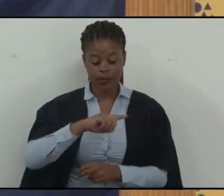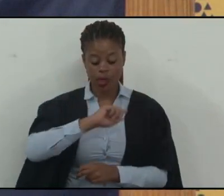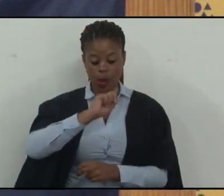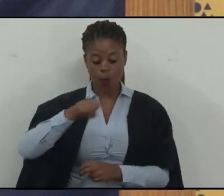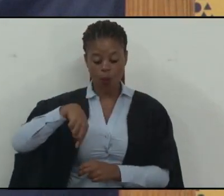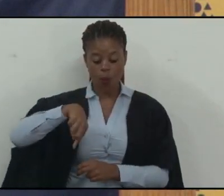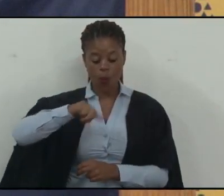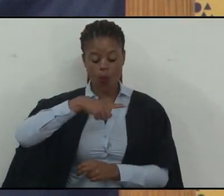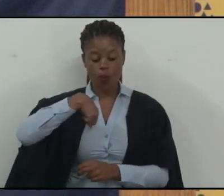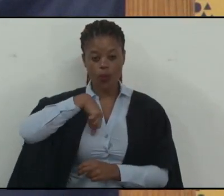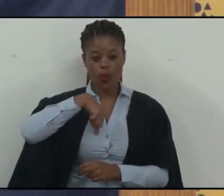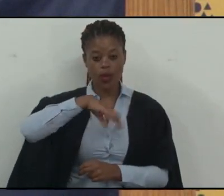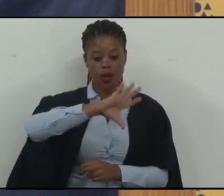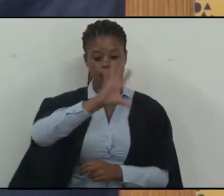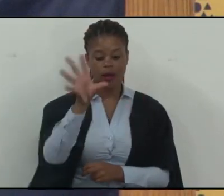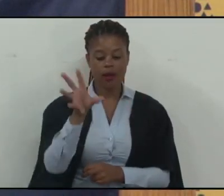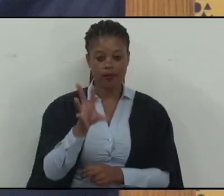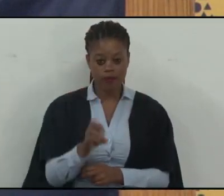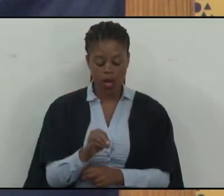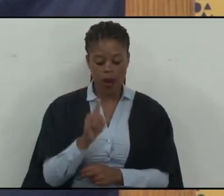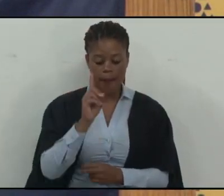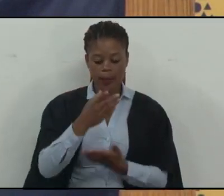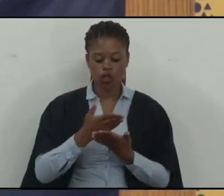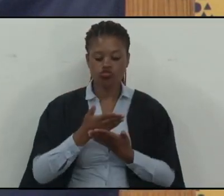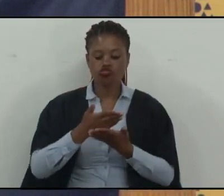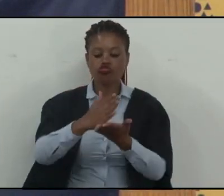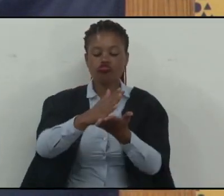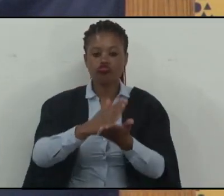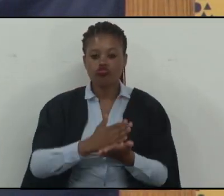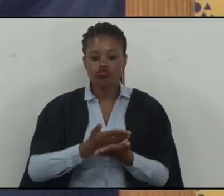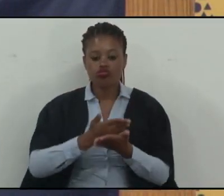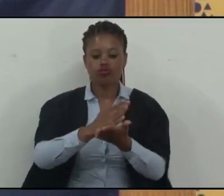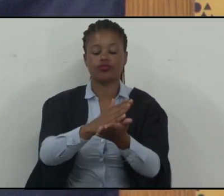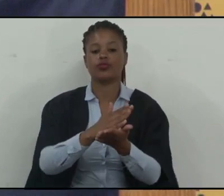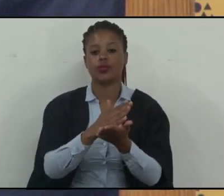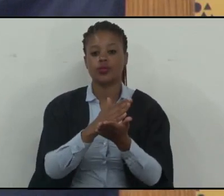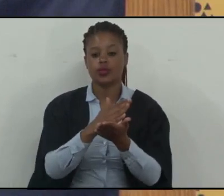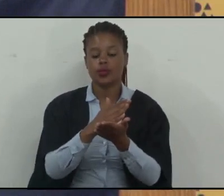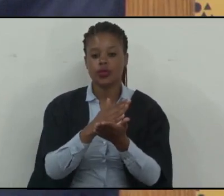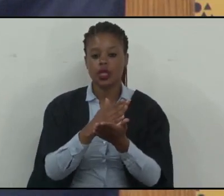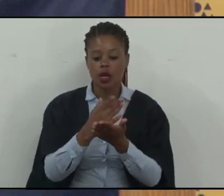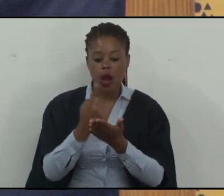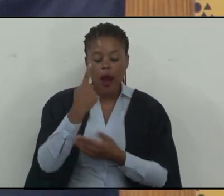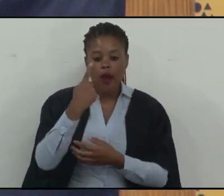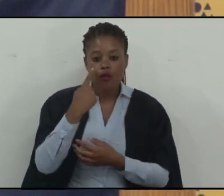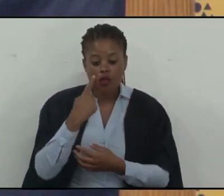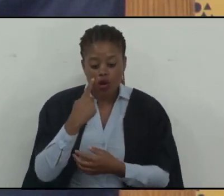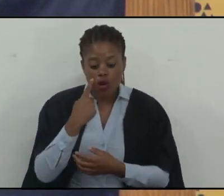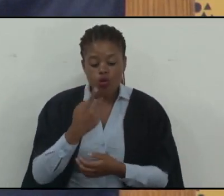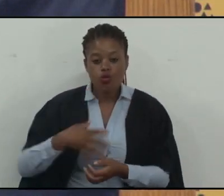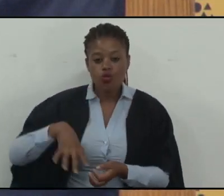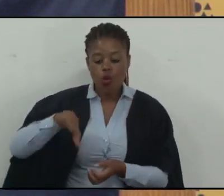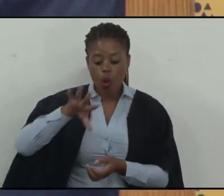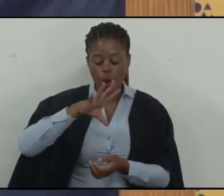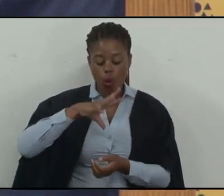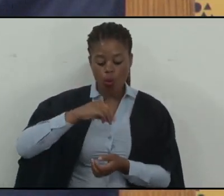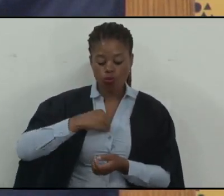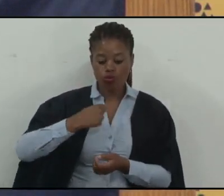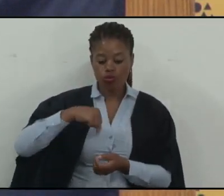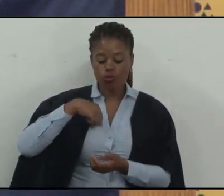Africans, we need to share common recognition that all of us stand to